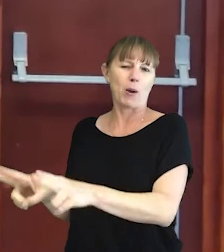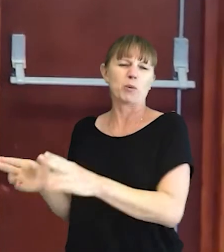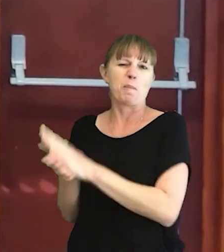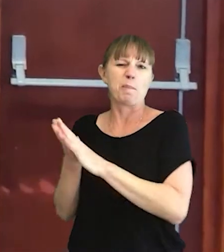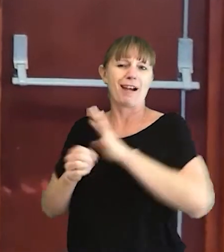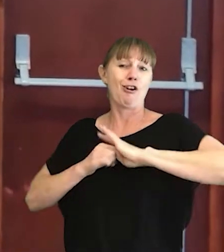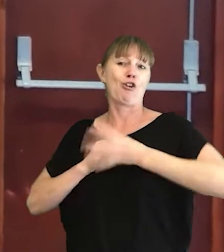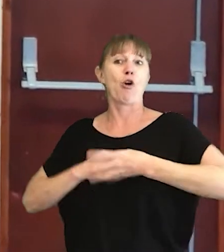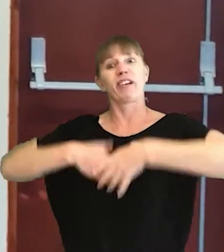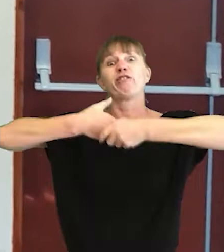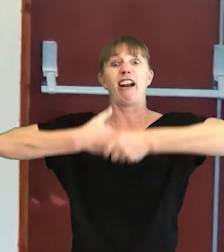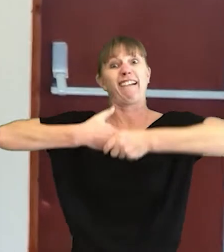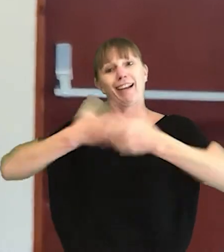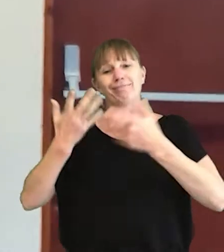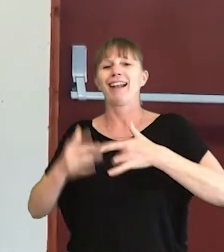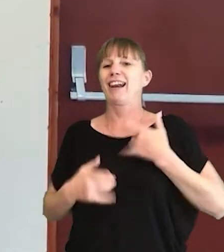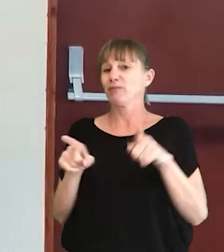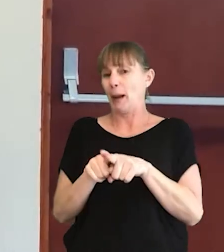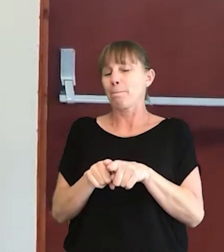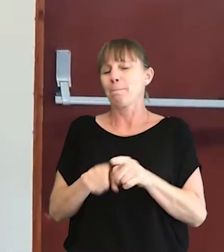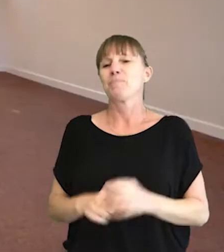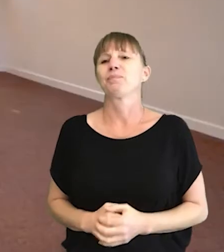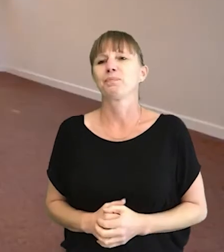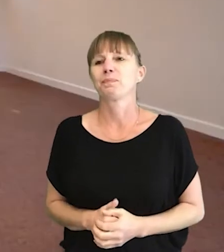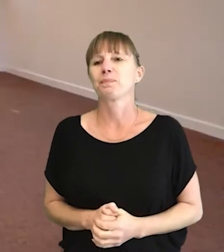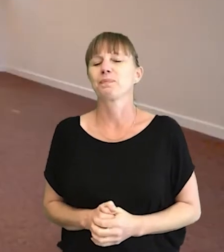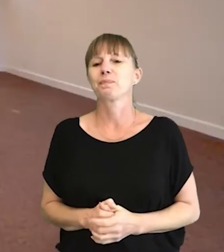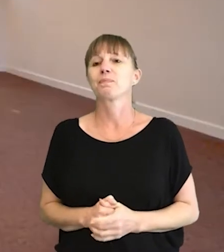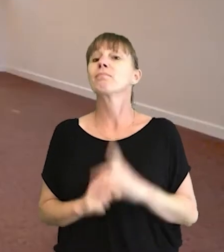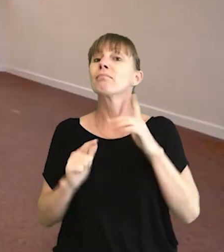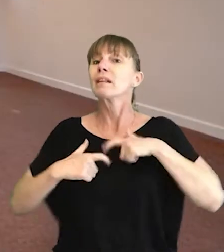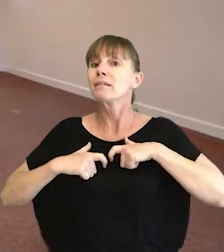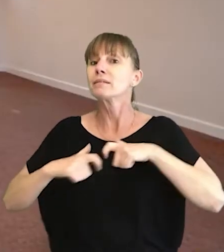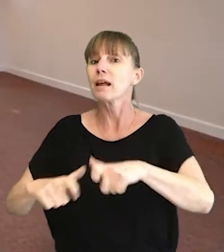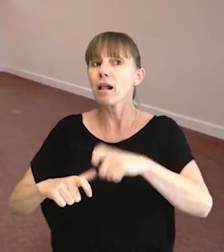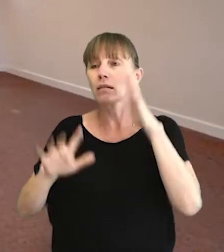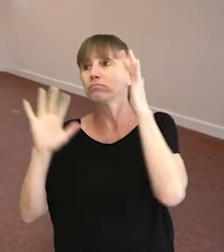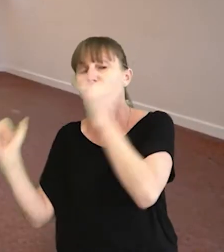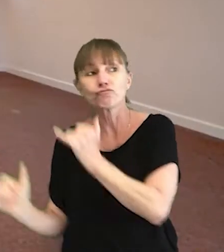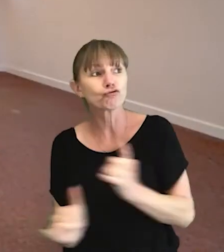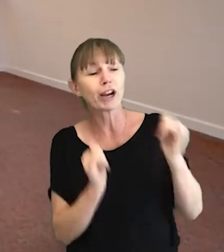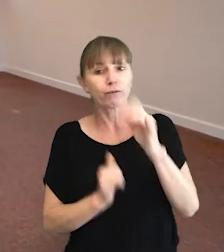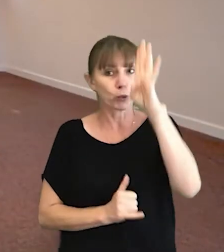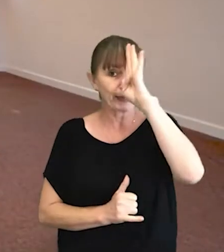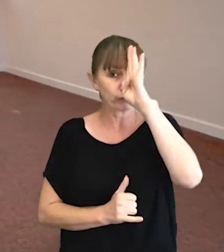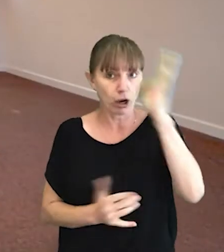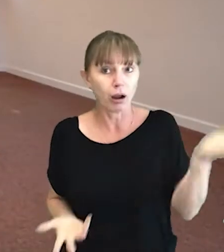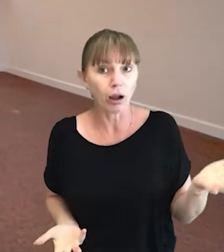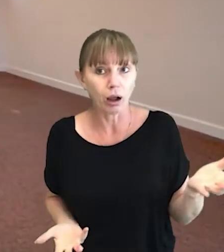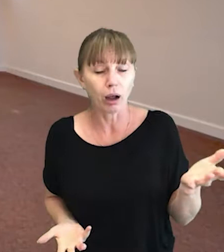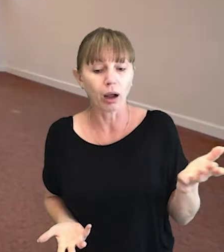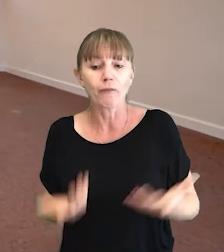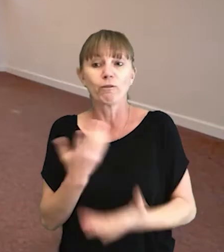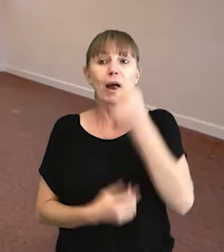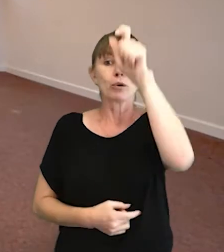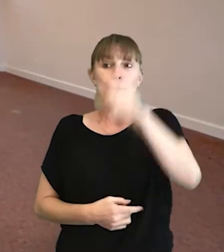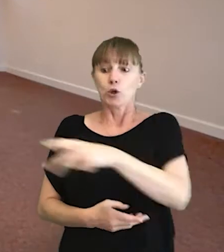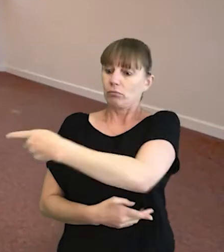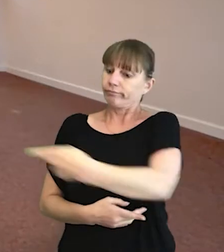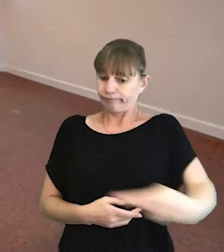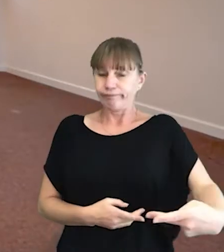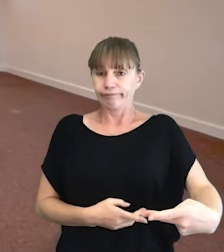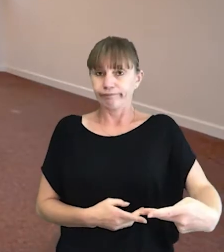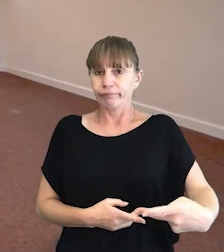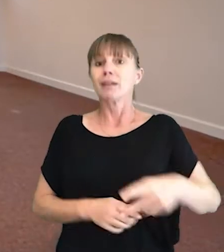COVID friendly and they live in the same household. So we would still come in and check for dangers. If we found the person